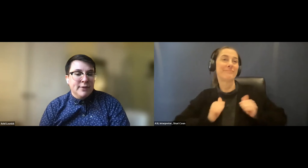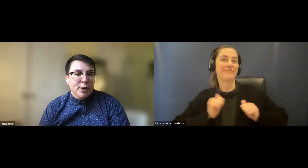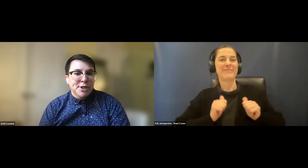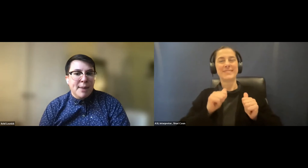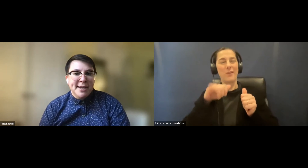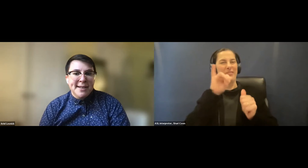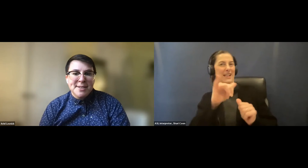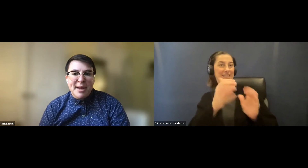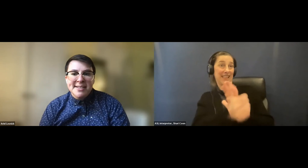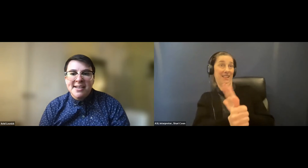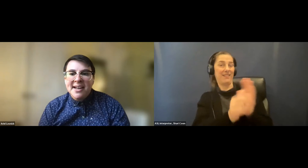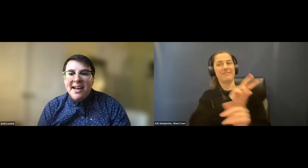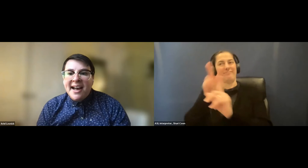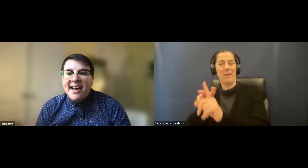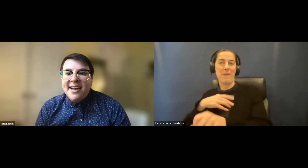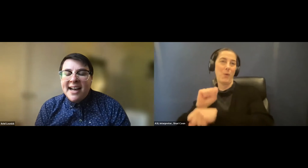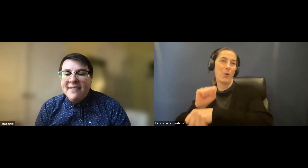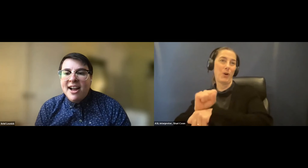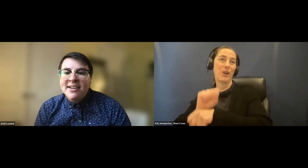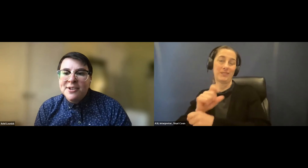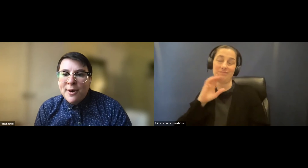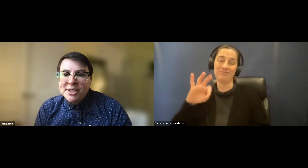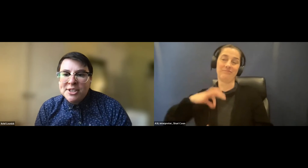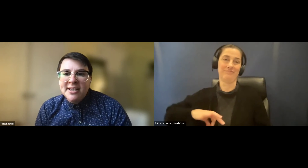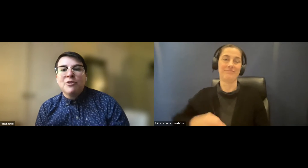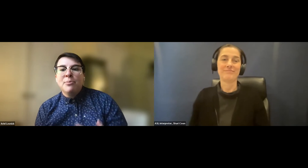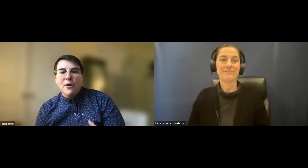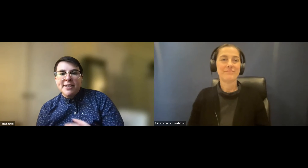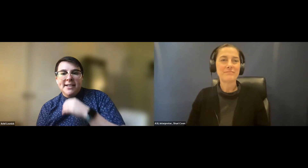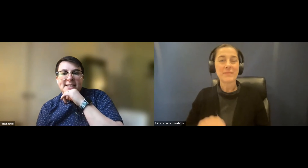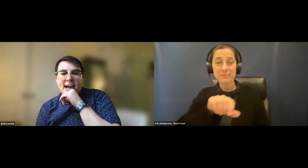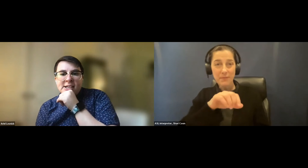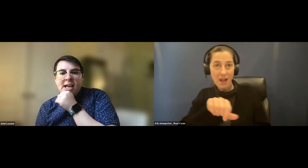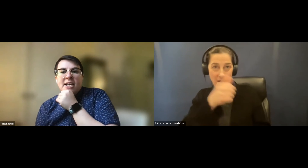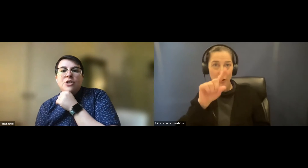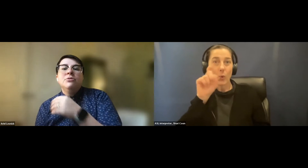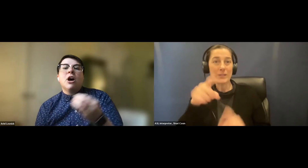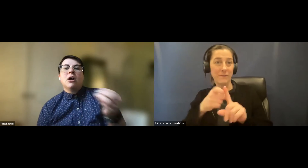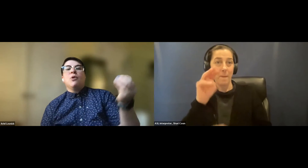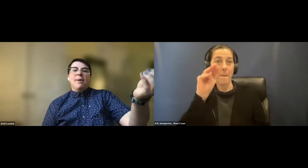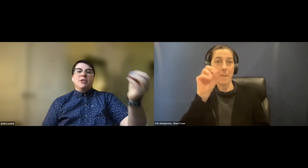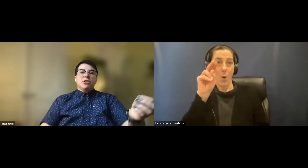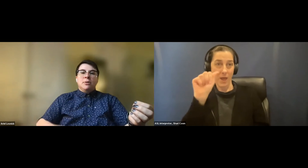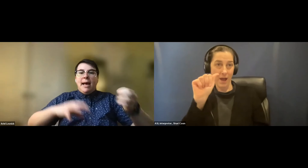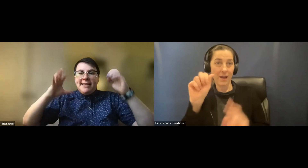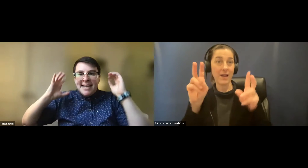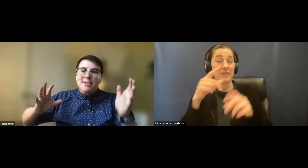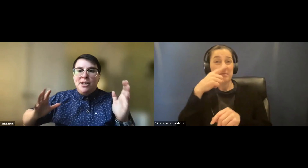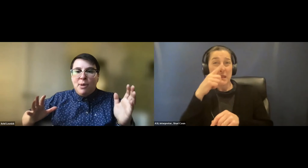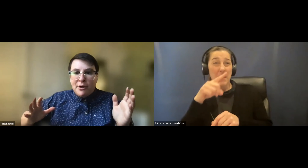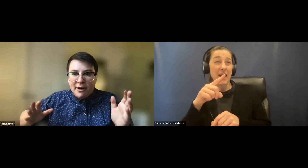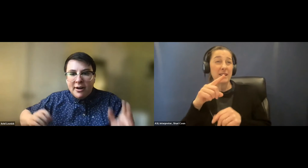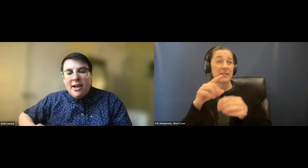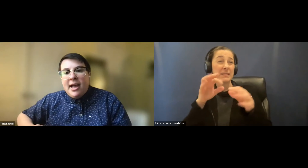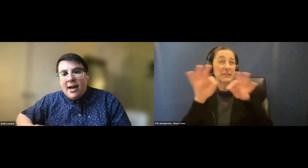we do a lot of workshopping in that space. I've got another question in for Mona that says, can you talk more about the term